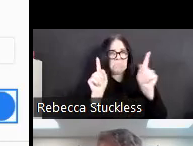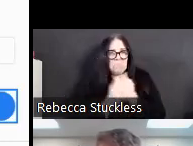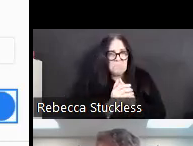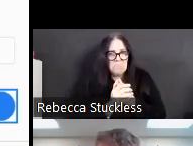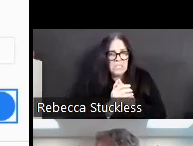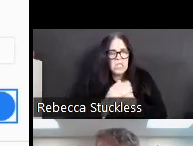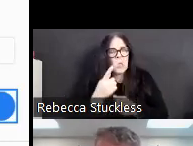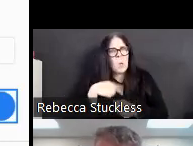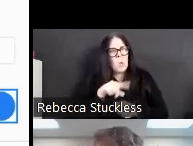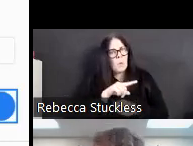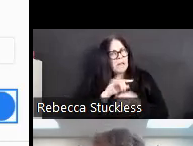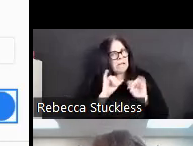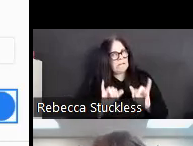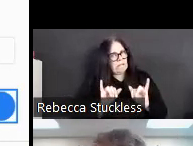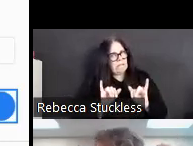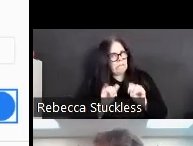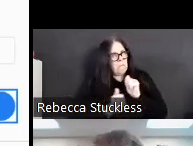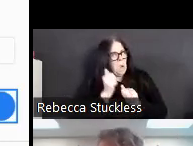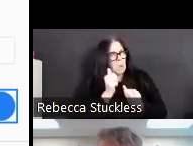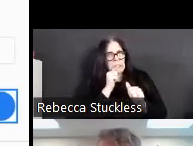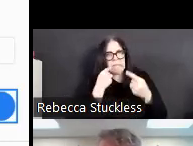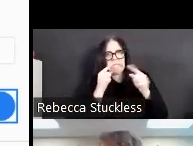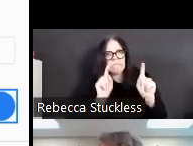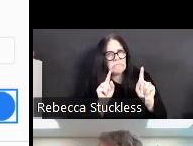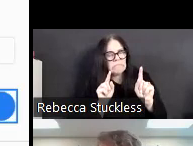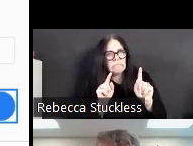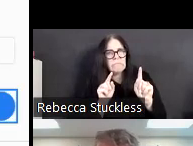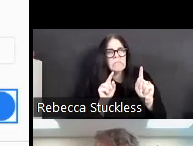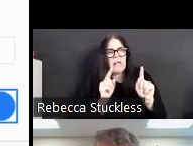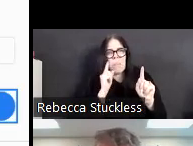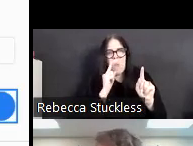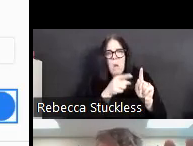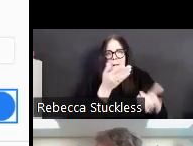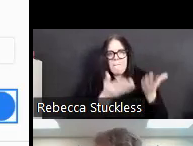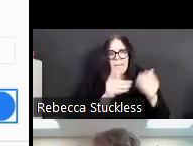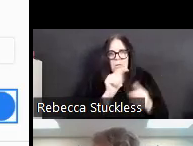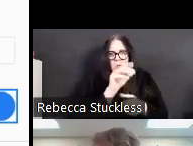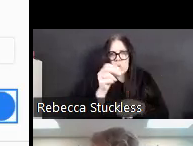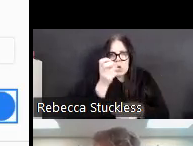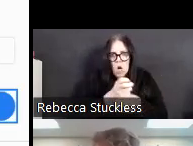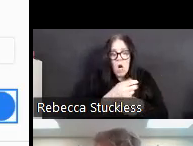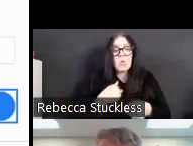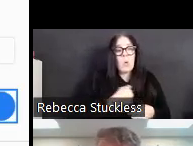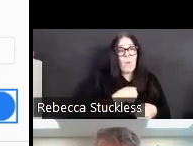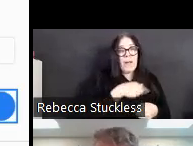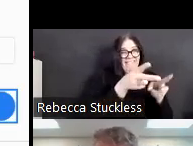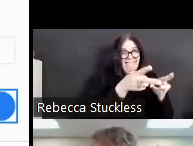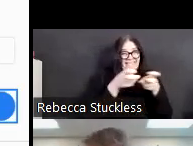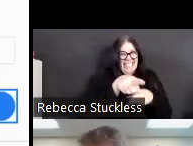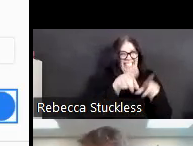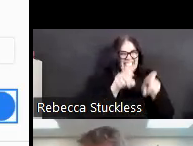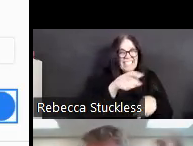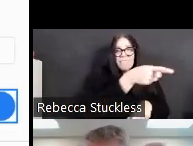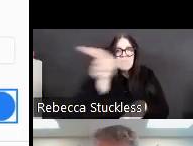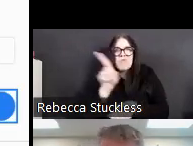too hard. So we actually gave the same test to some industry people, some people who are out in the field and